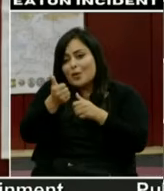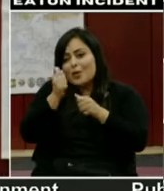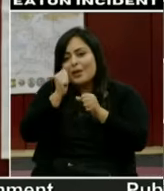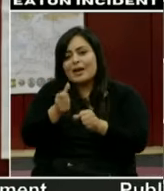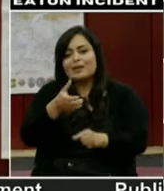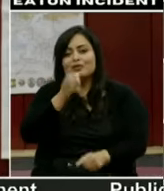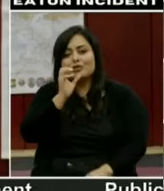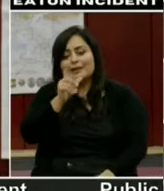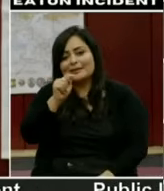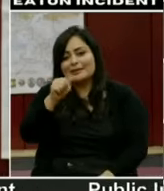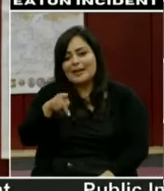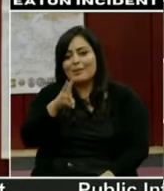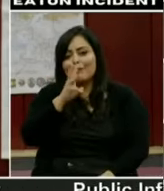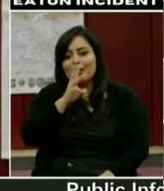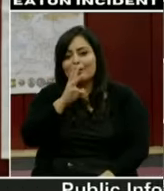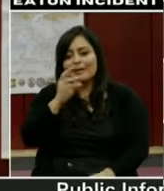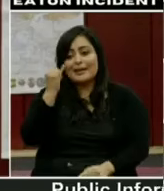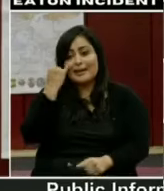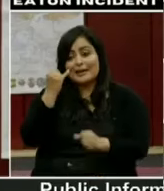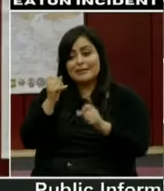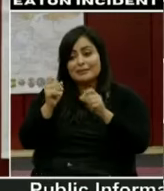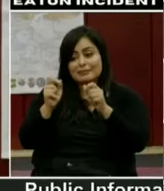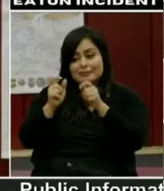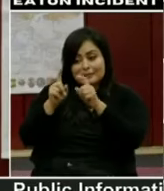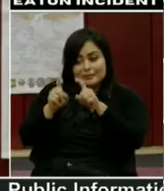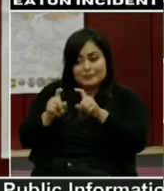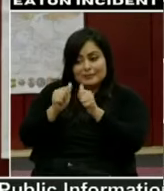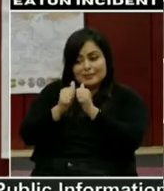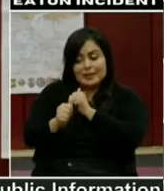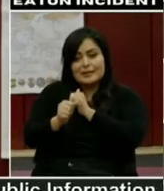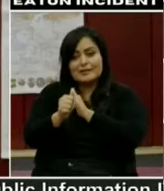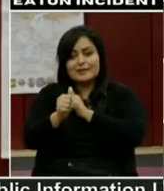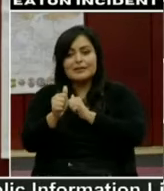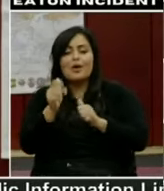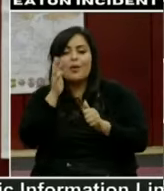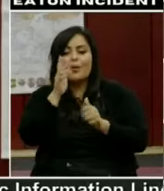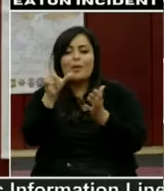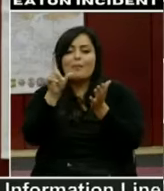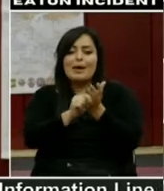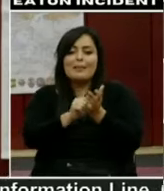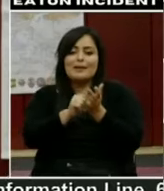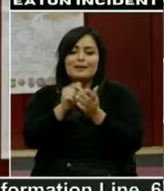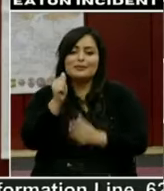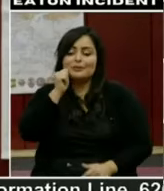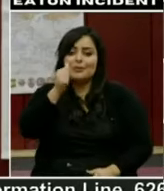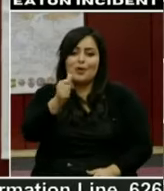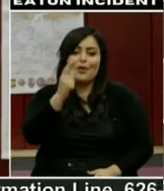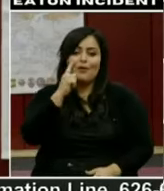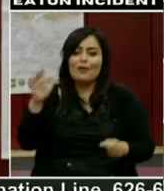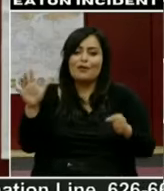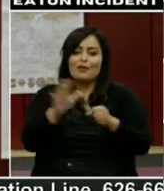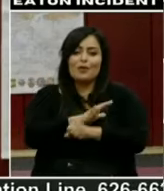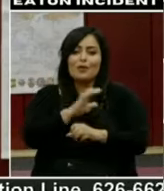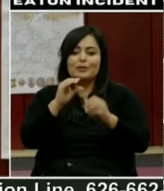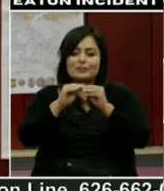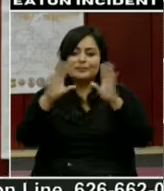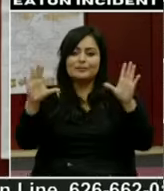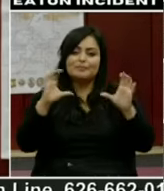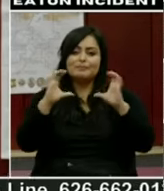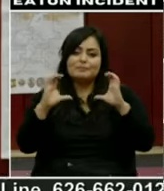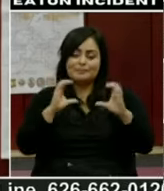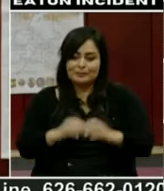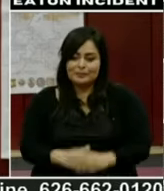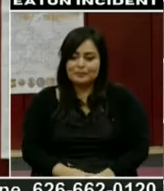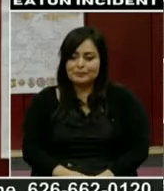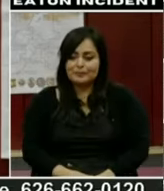tests show that the water is safe to do so. Those results will be published for full transparency. On the power side,